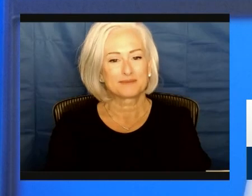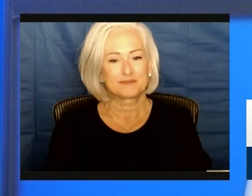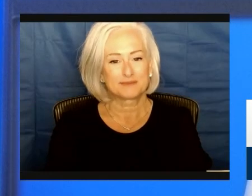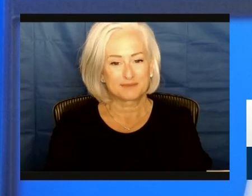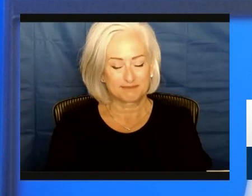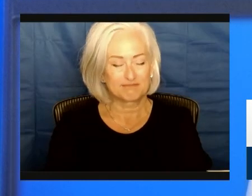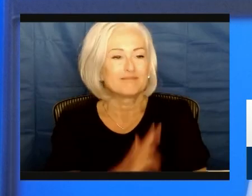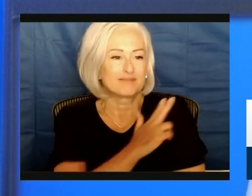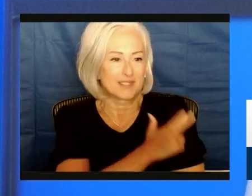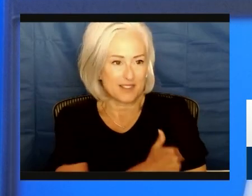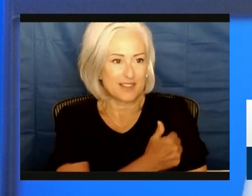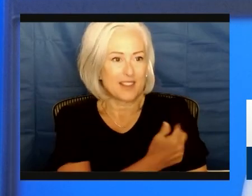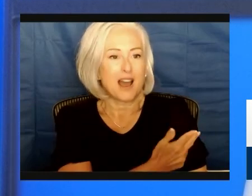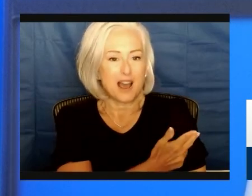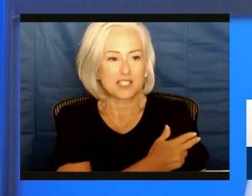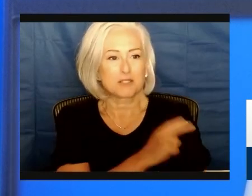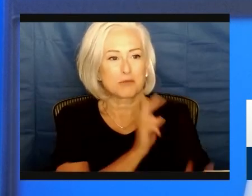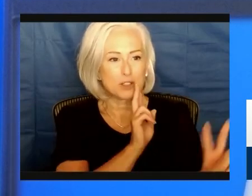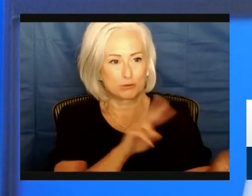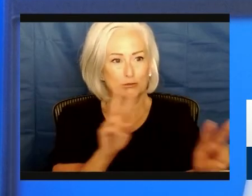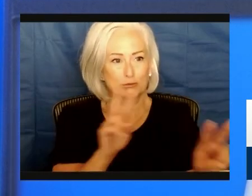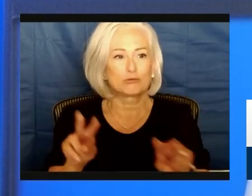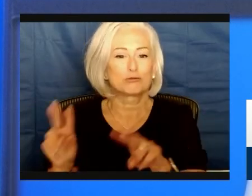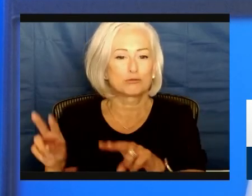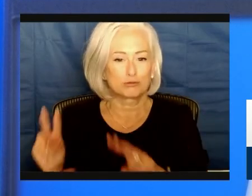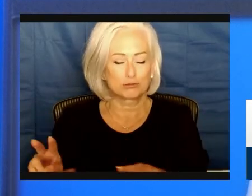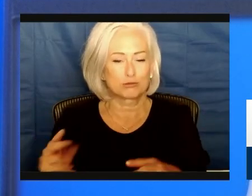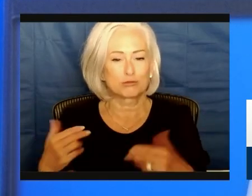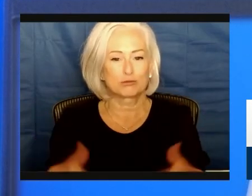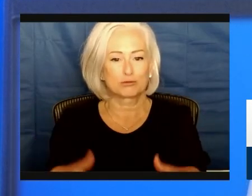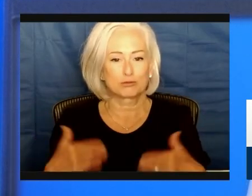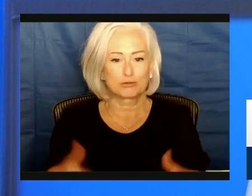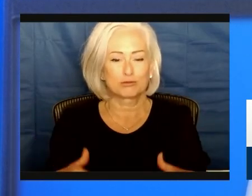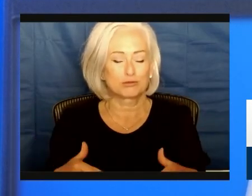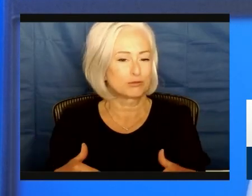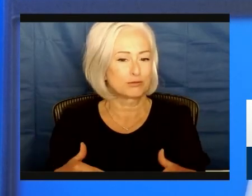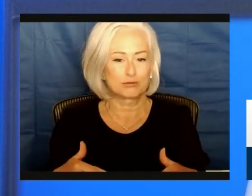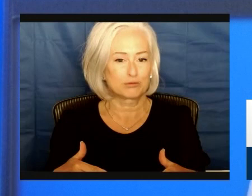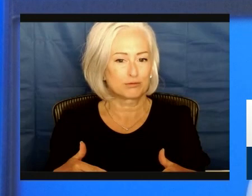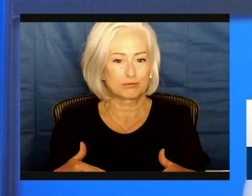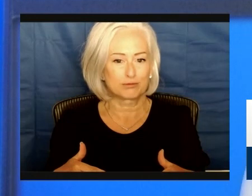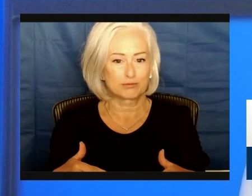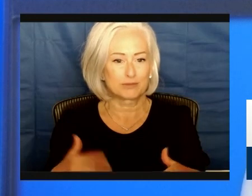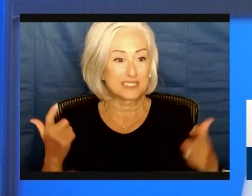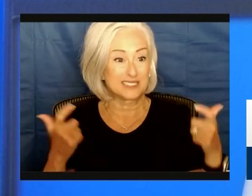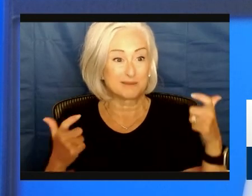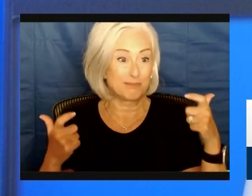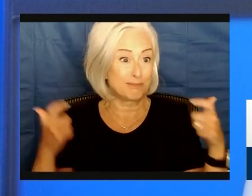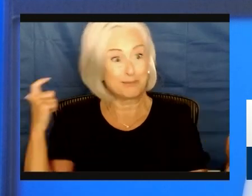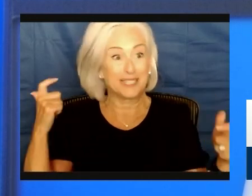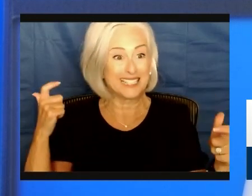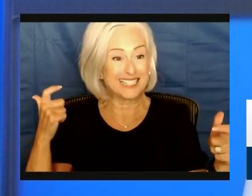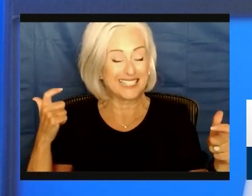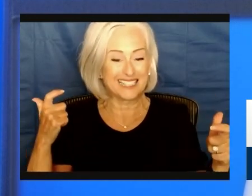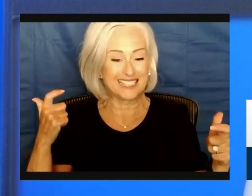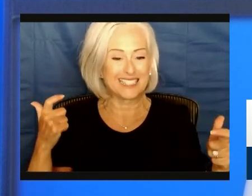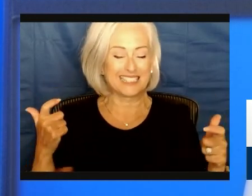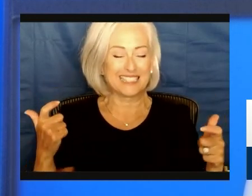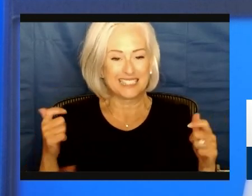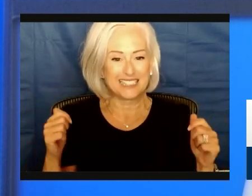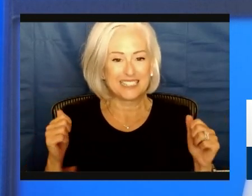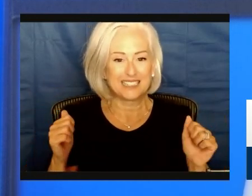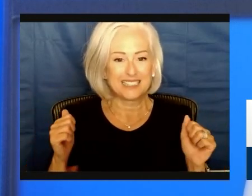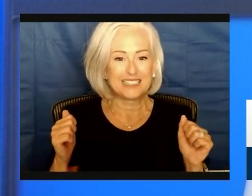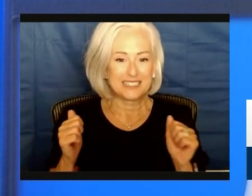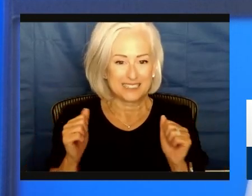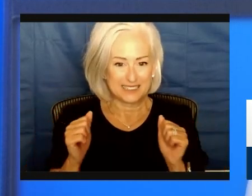the thing is the hospital, it is very big hospital with the equipment,